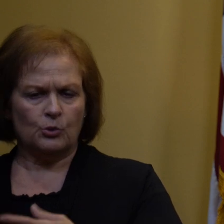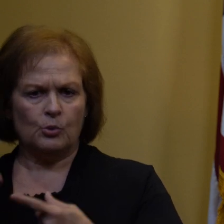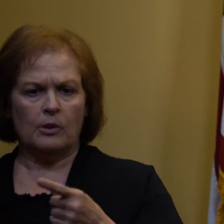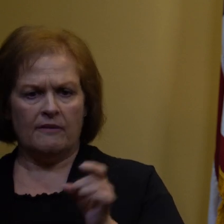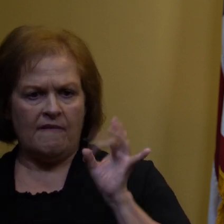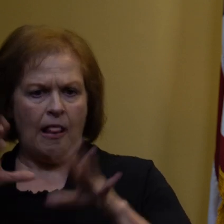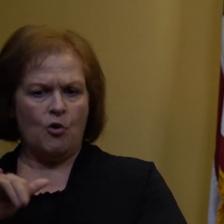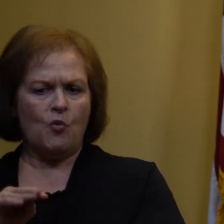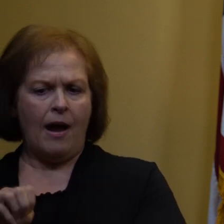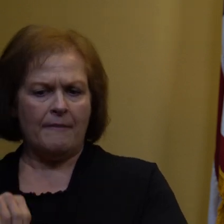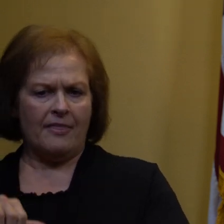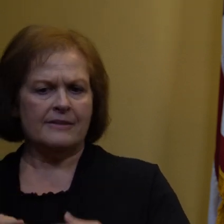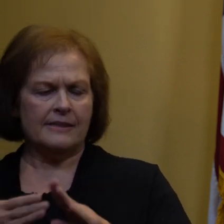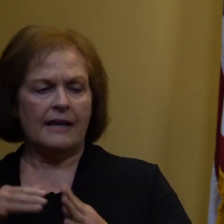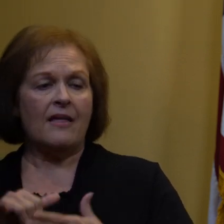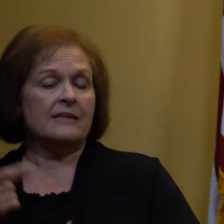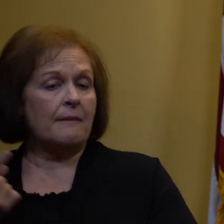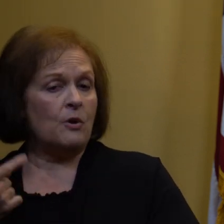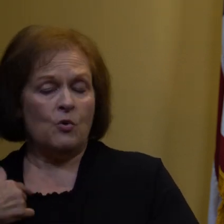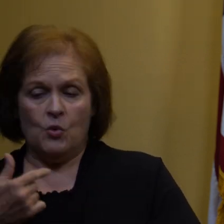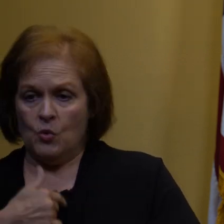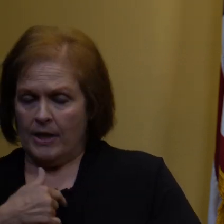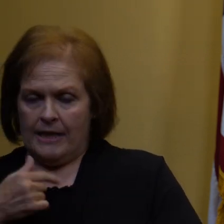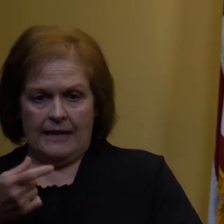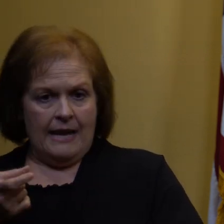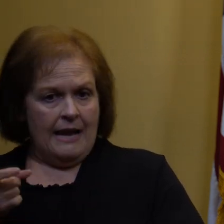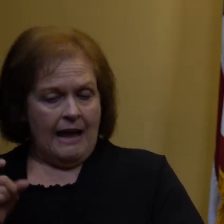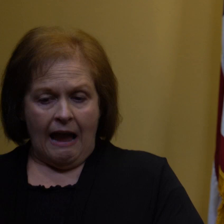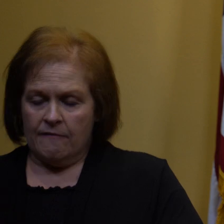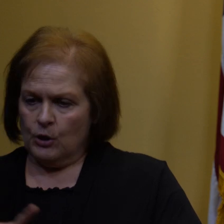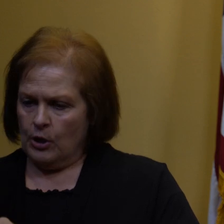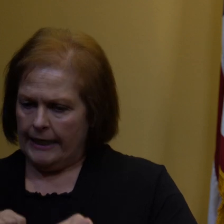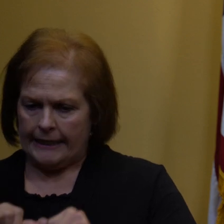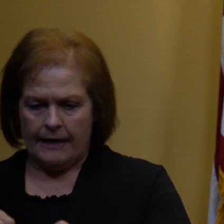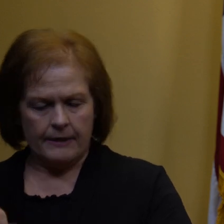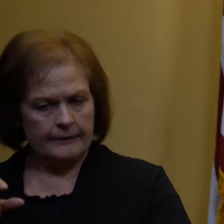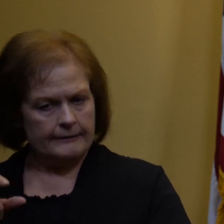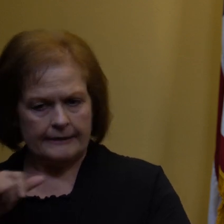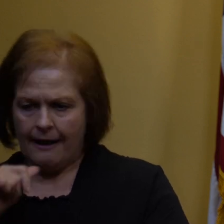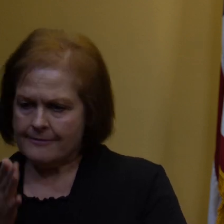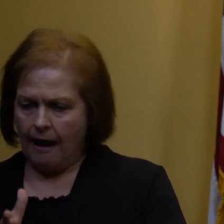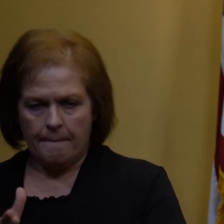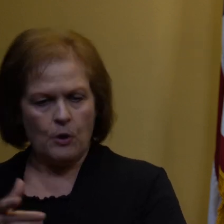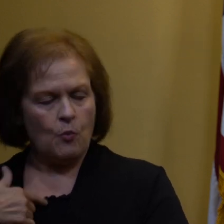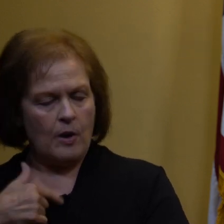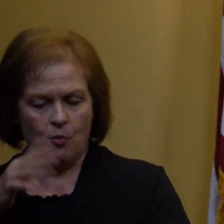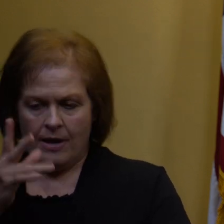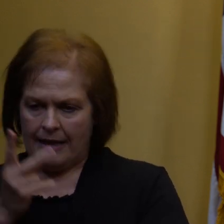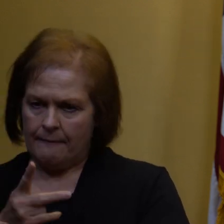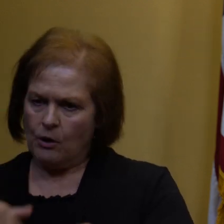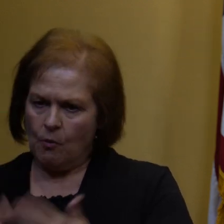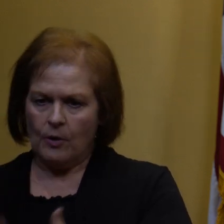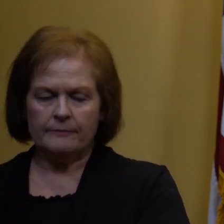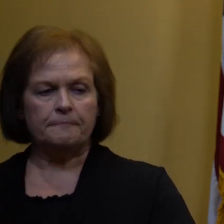crime in our city. And it's something that we can't take our foot off the gas. We're going to accelerate here in our